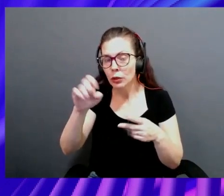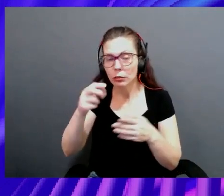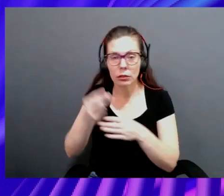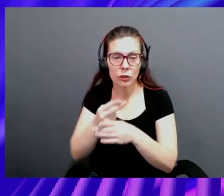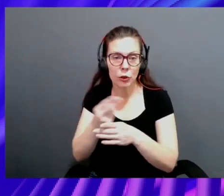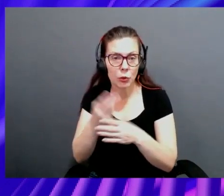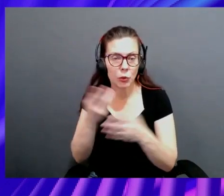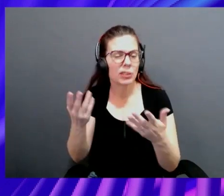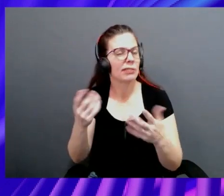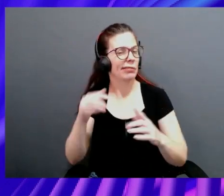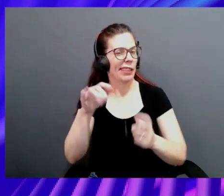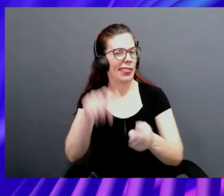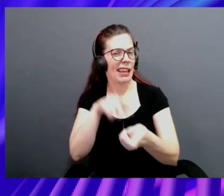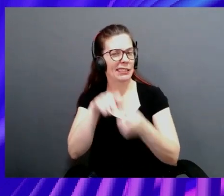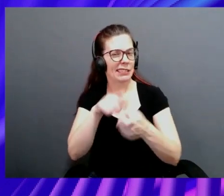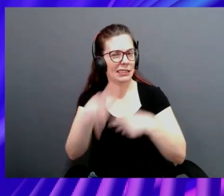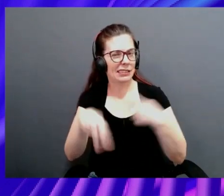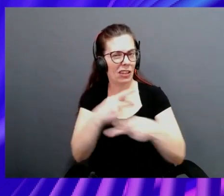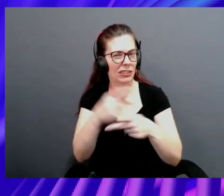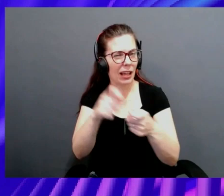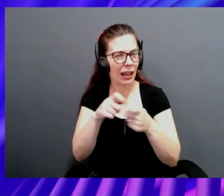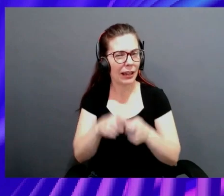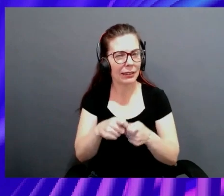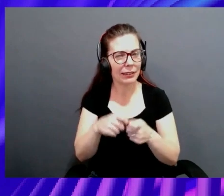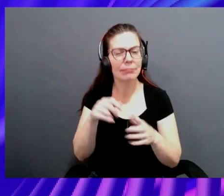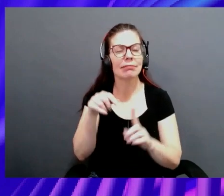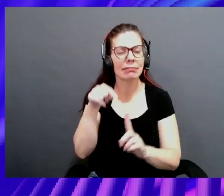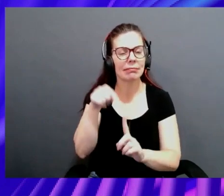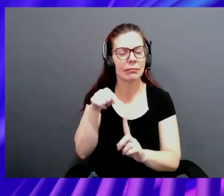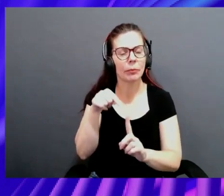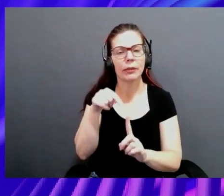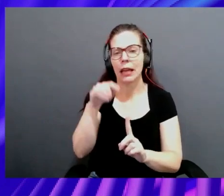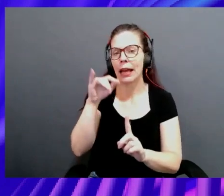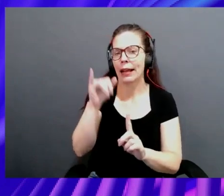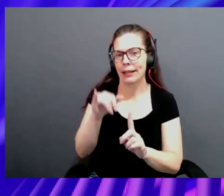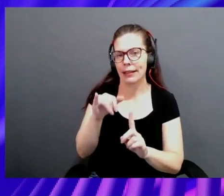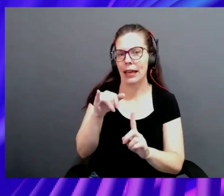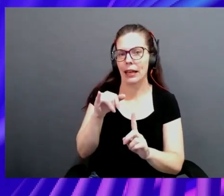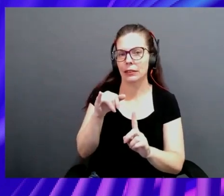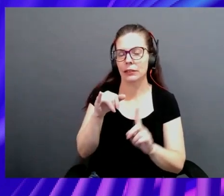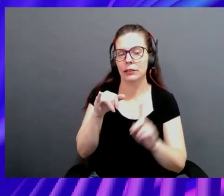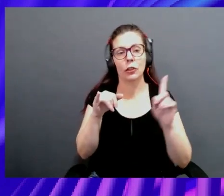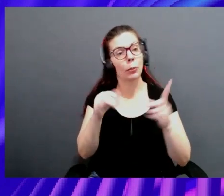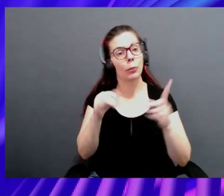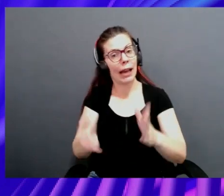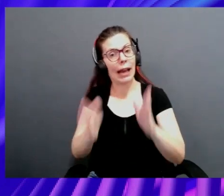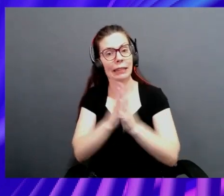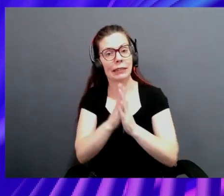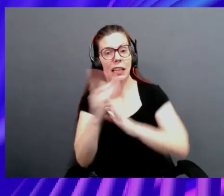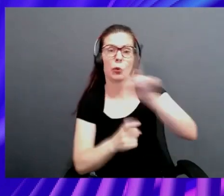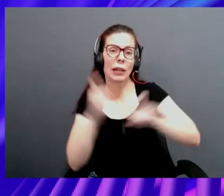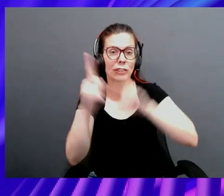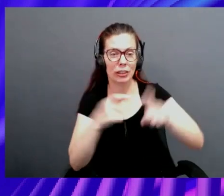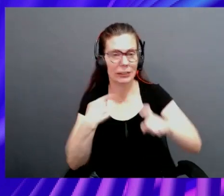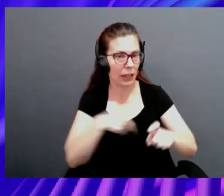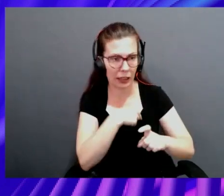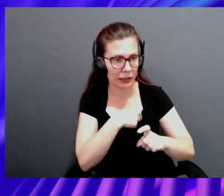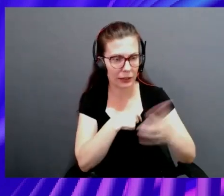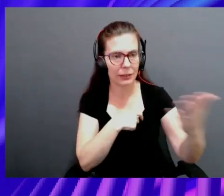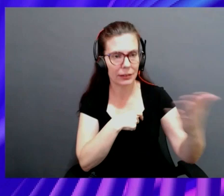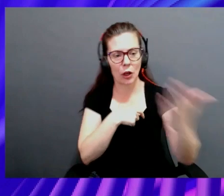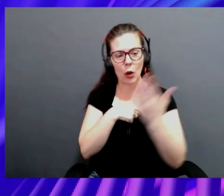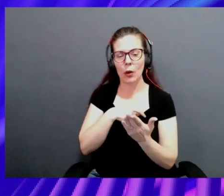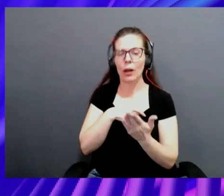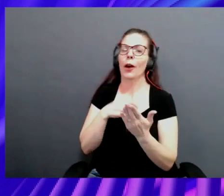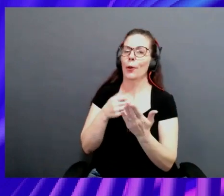those details, those little nuances, those take us from asking a bunch of questions to immediately cutting it down to a couple